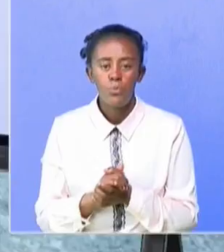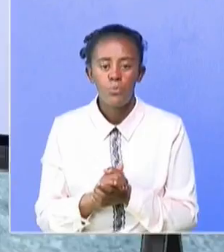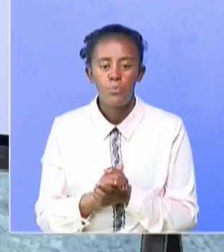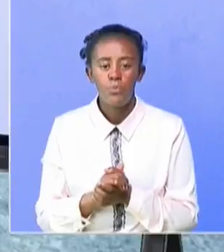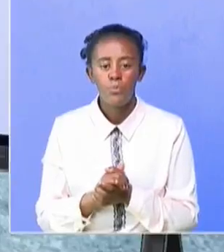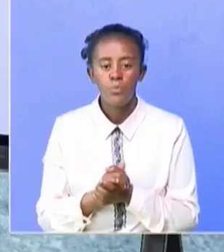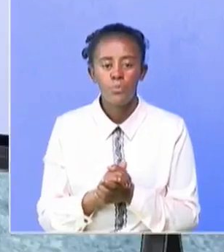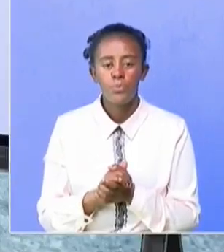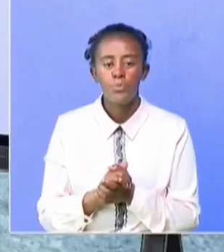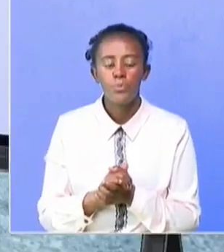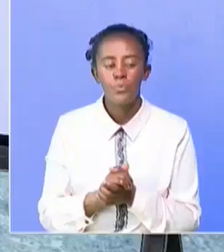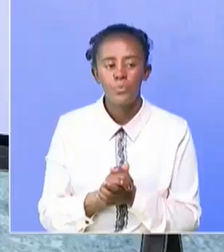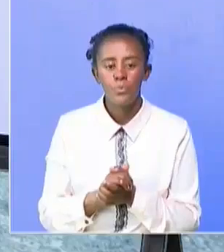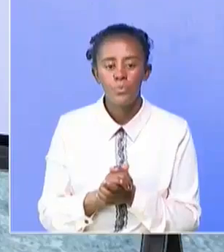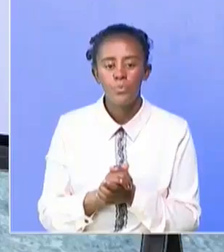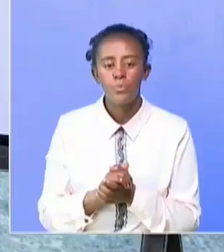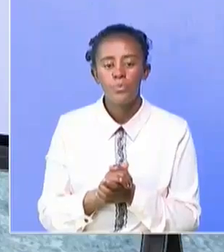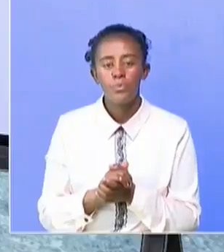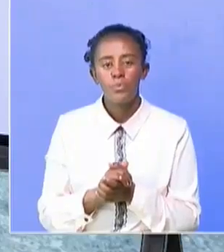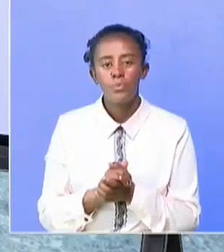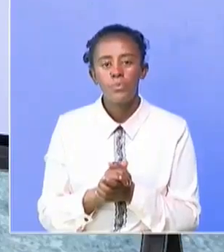To Safa Marga.